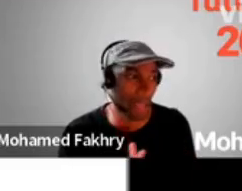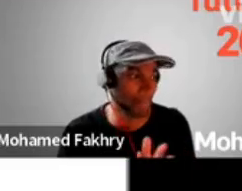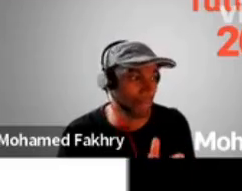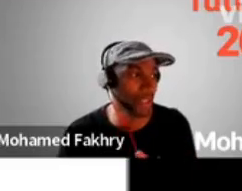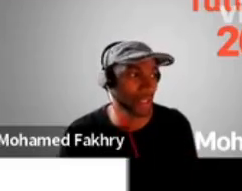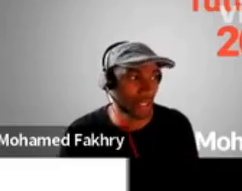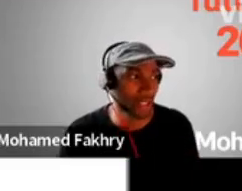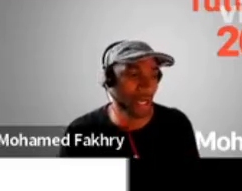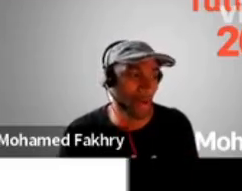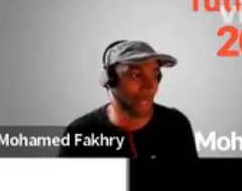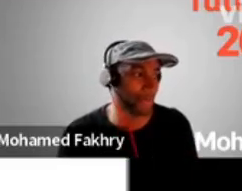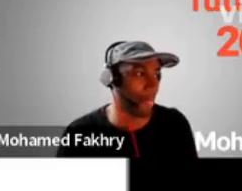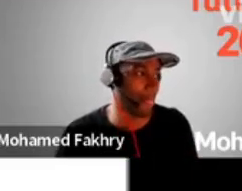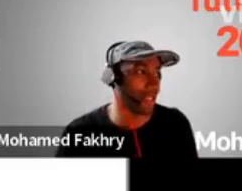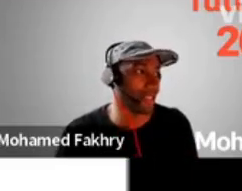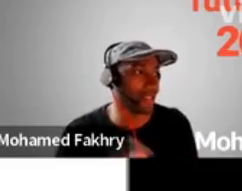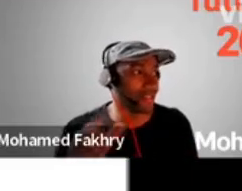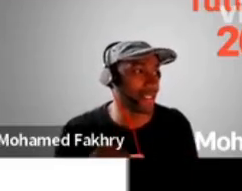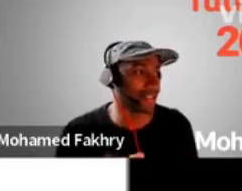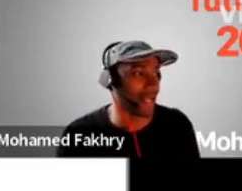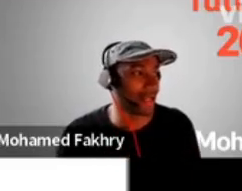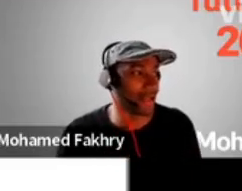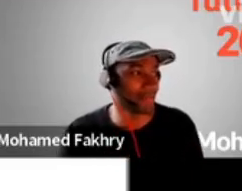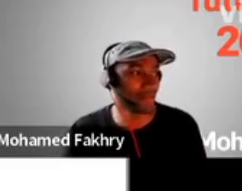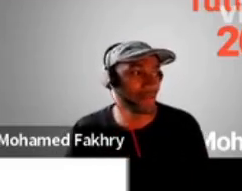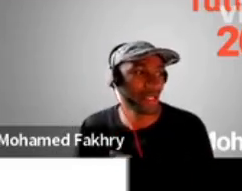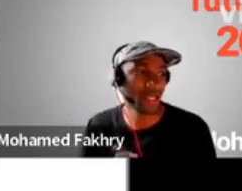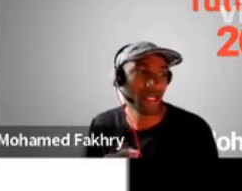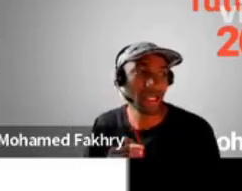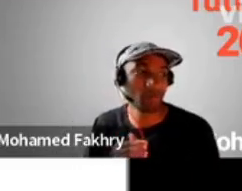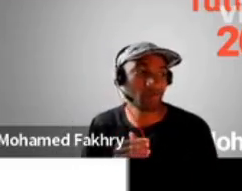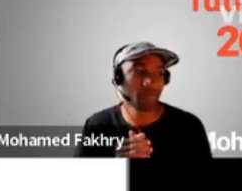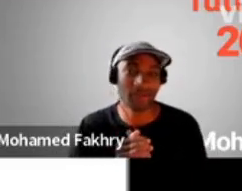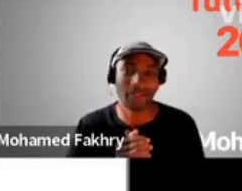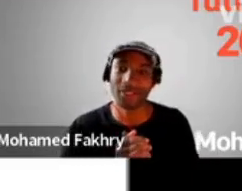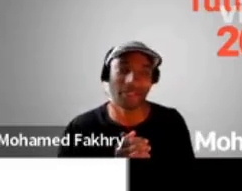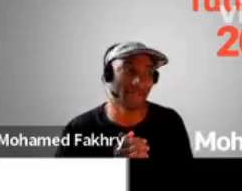4:30 p.m. All right. And next slide.